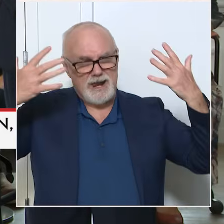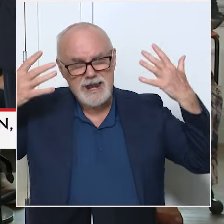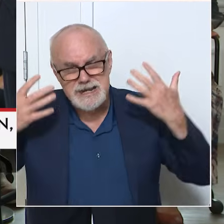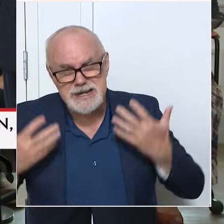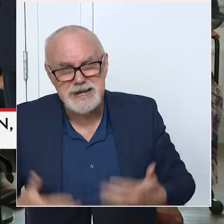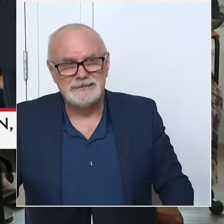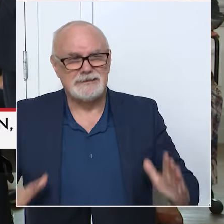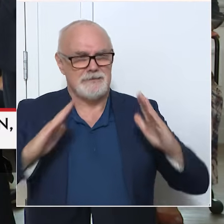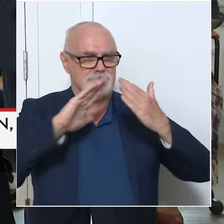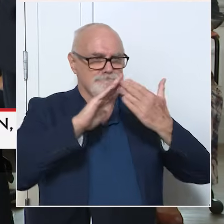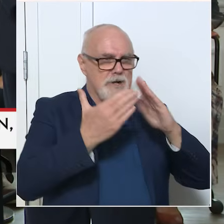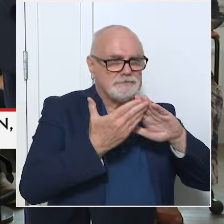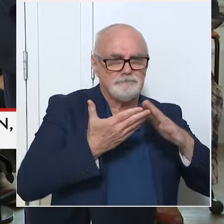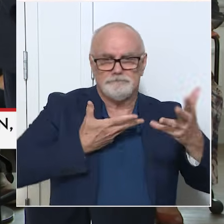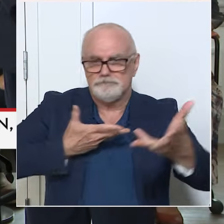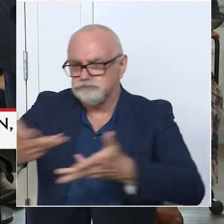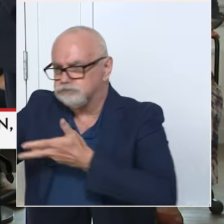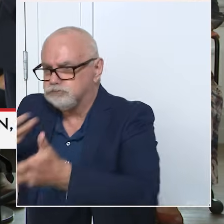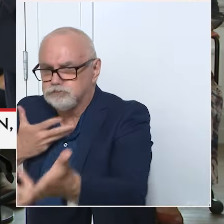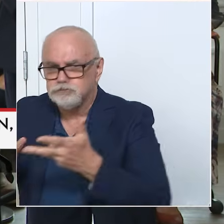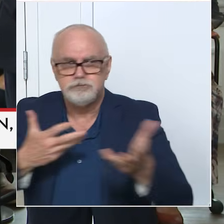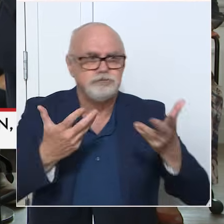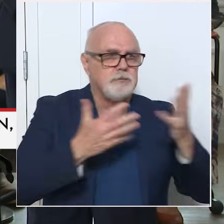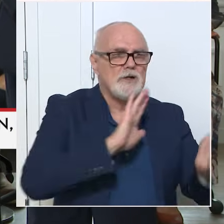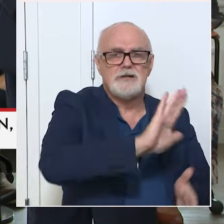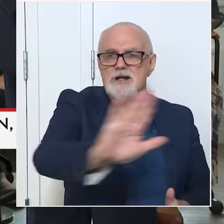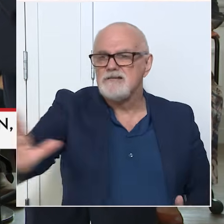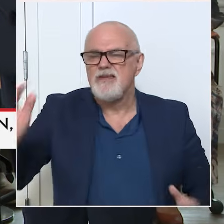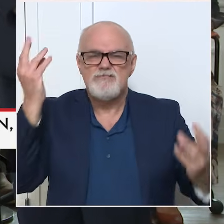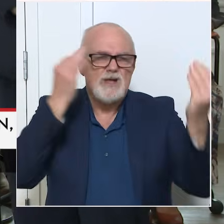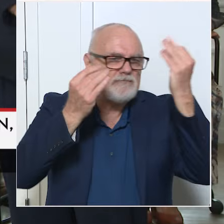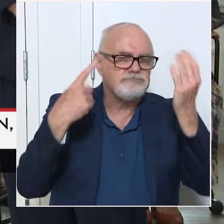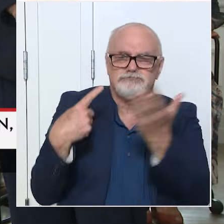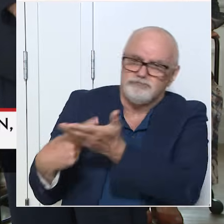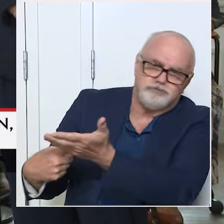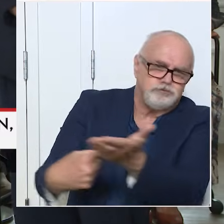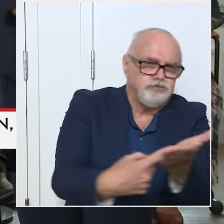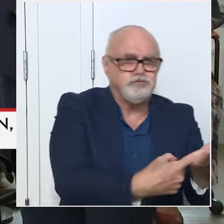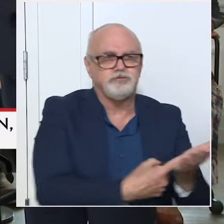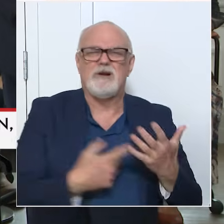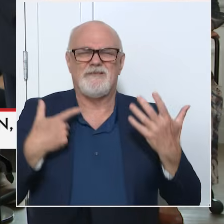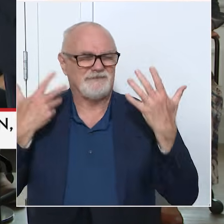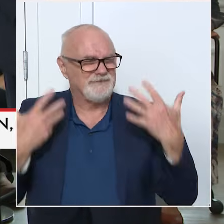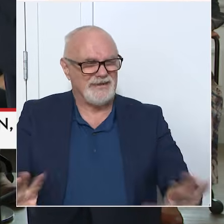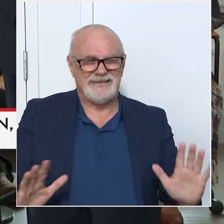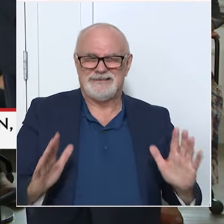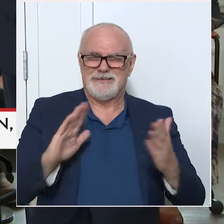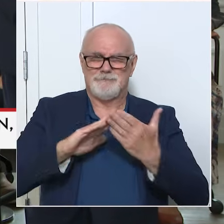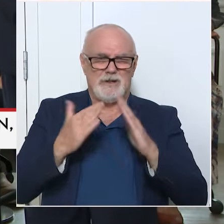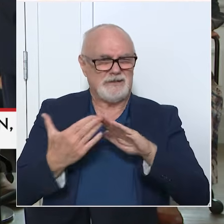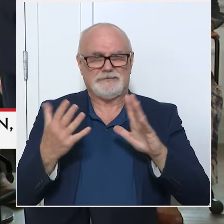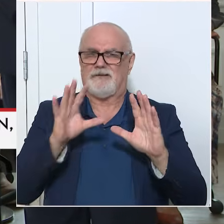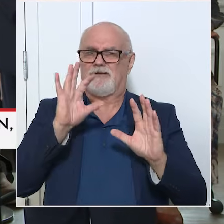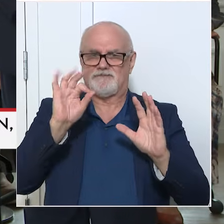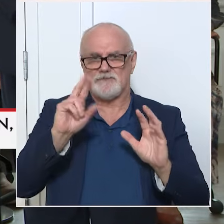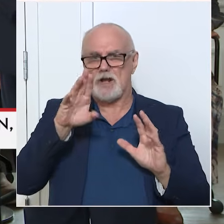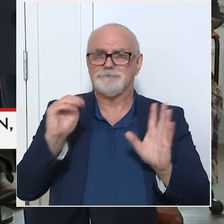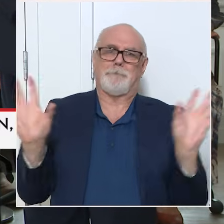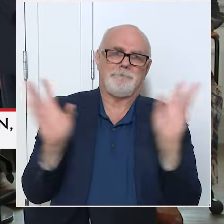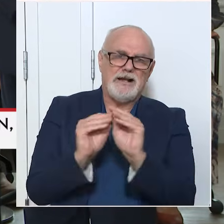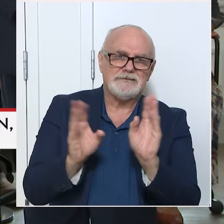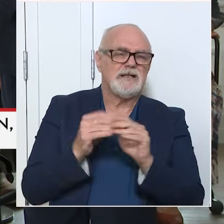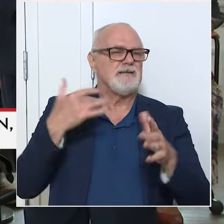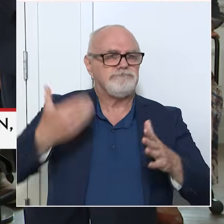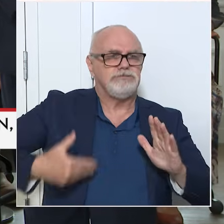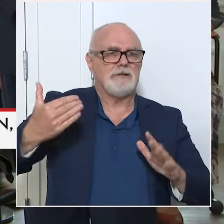community engagement, right? And so that is one of the biggest pieces of the master planning